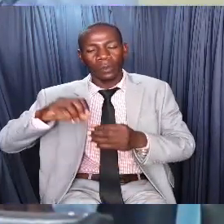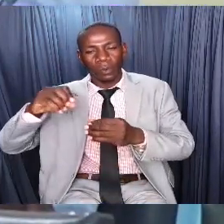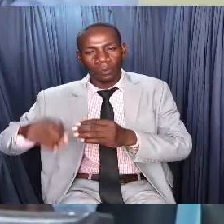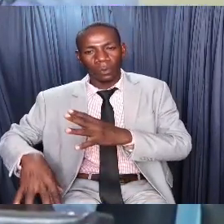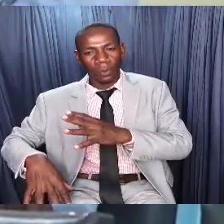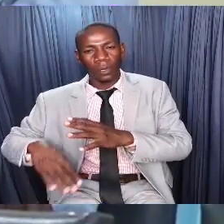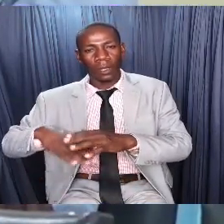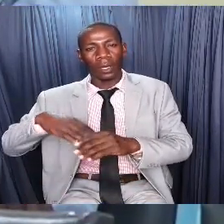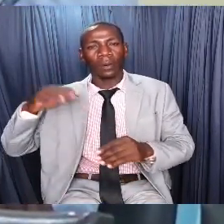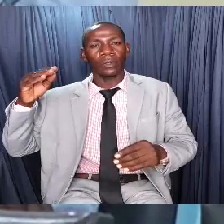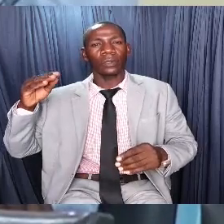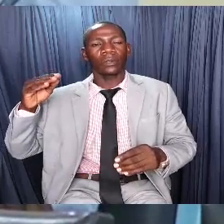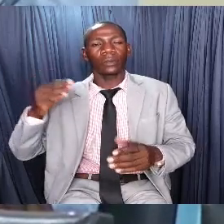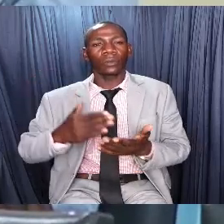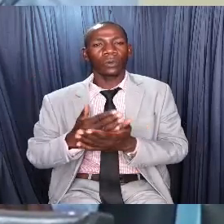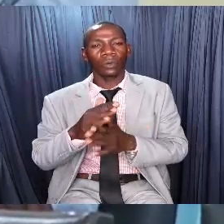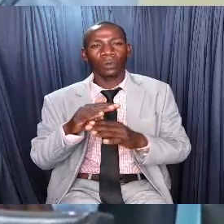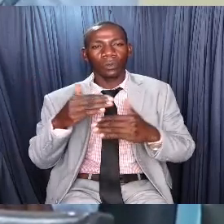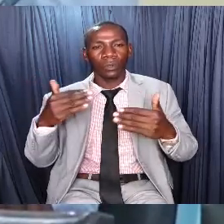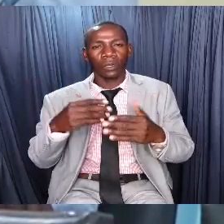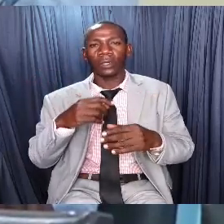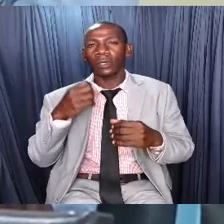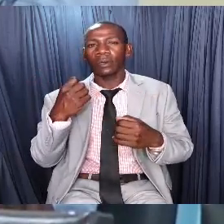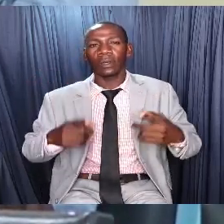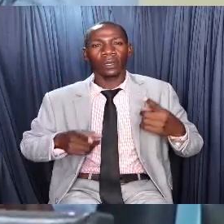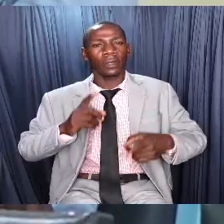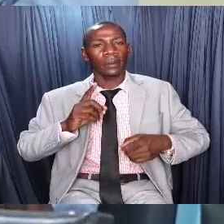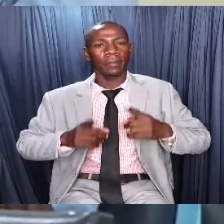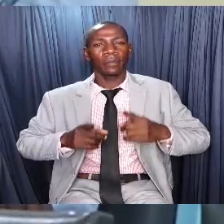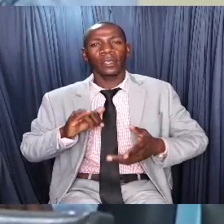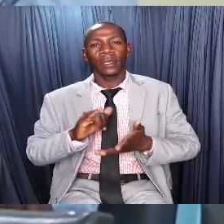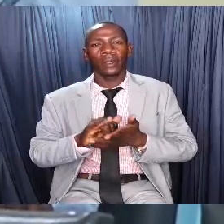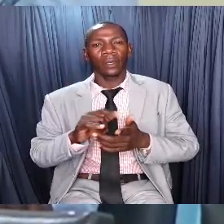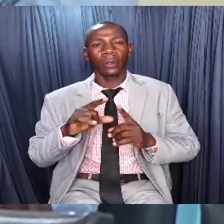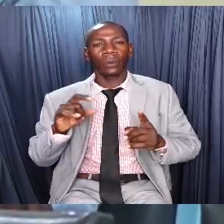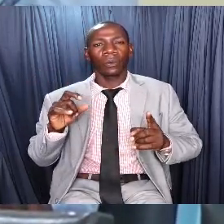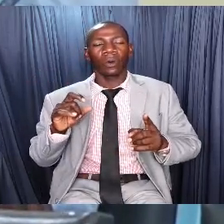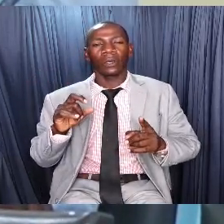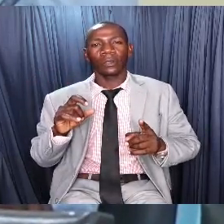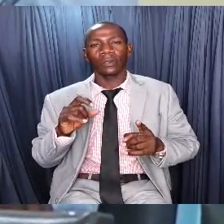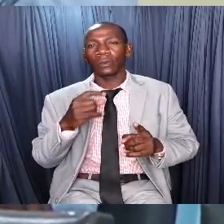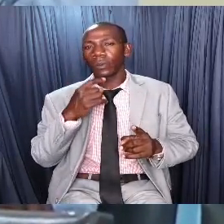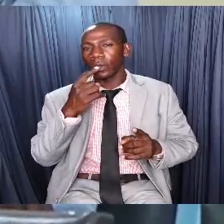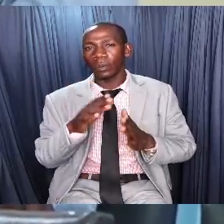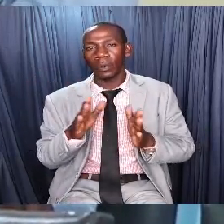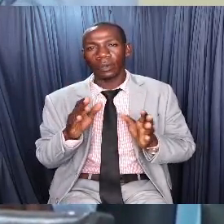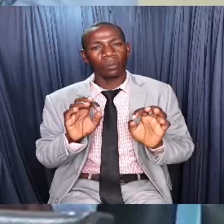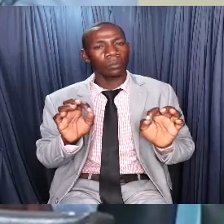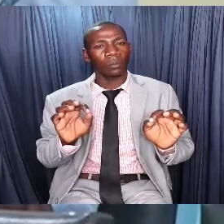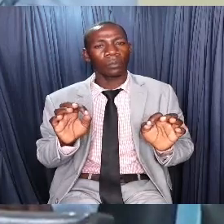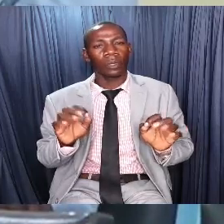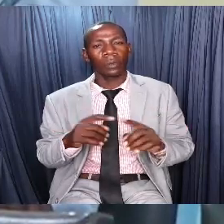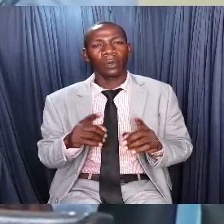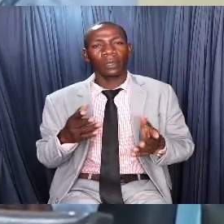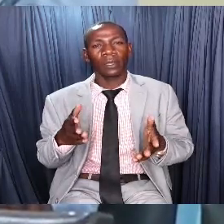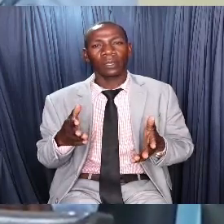katika dirisha la ukutani. Lured me out through the window. Nikakimbia. Then I fled away. Na hilo neno halineno na shujaa. And that matter is not spoken by any resilient person. Lakini